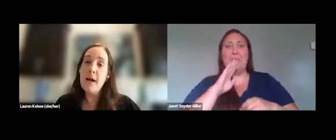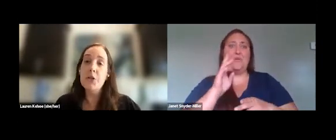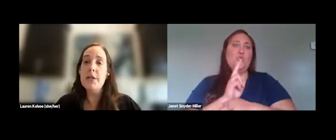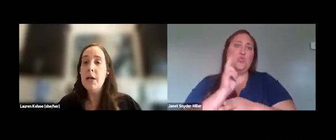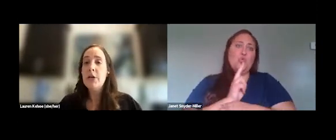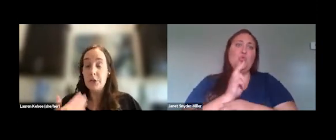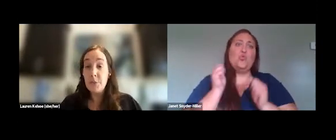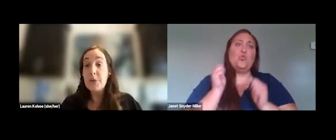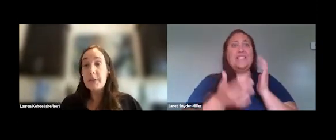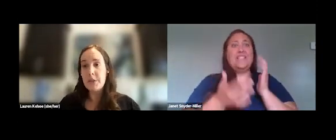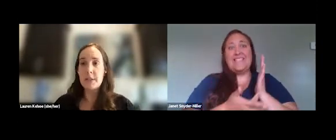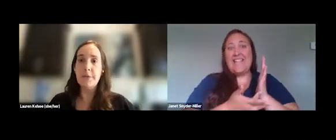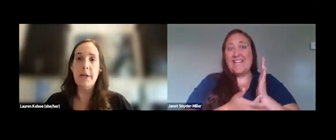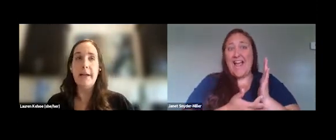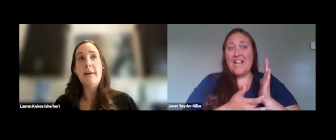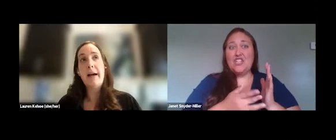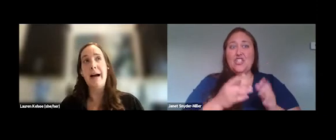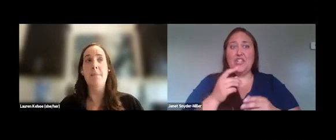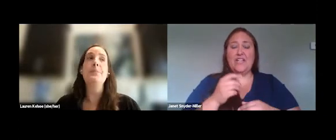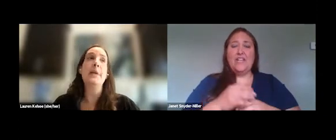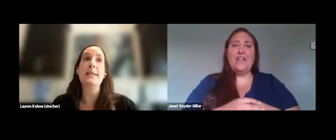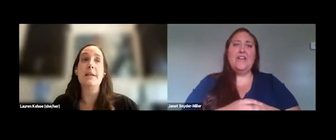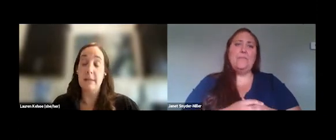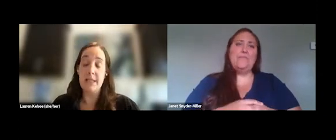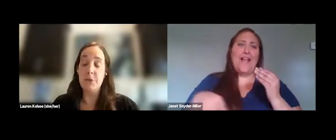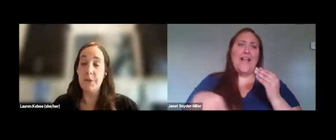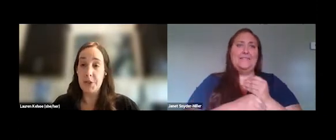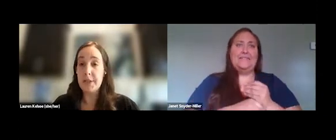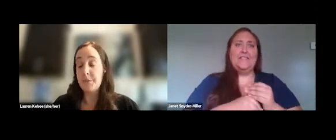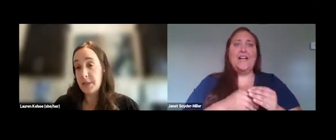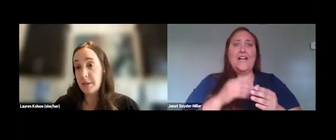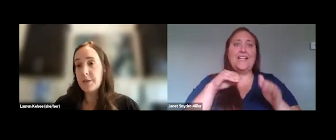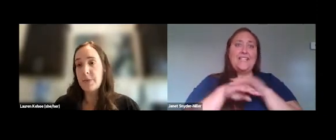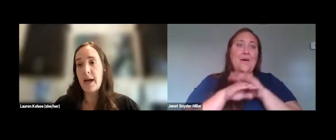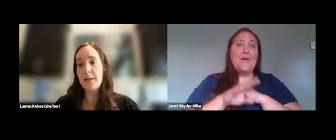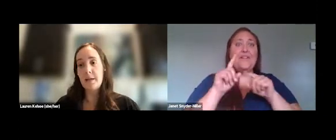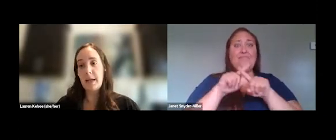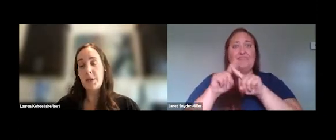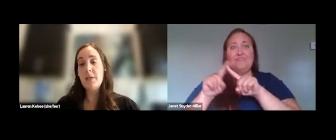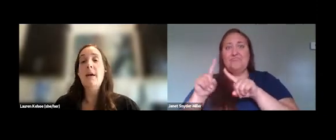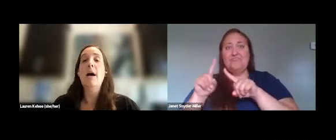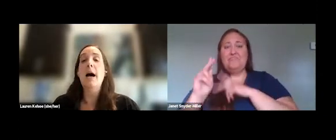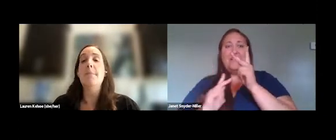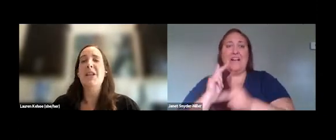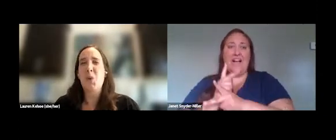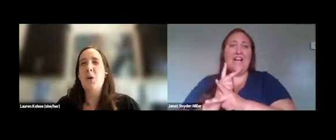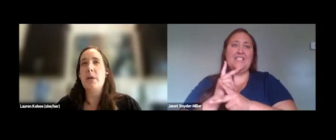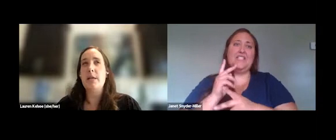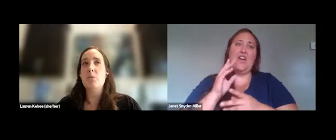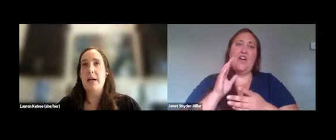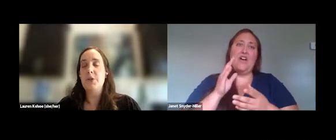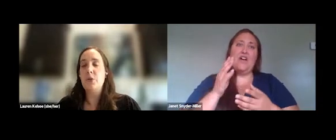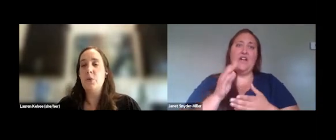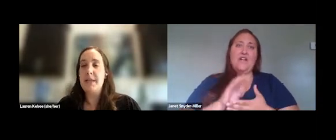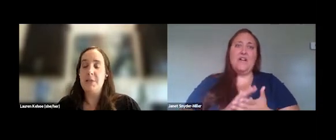assistive technology. So it's mostly just delivering accessible versions of materials we had in our collection. But as well,